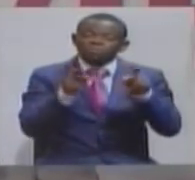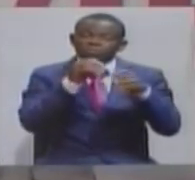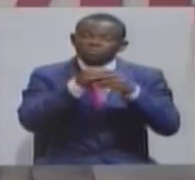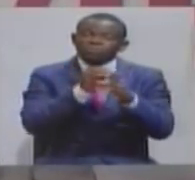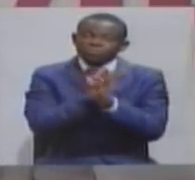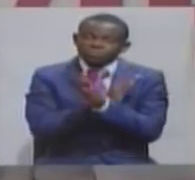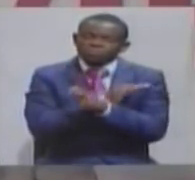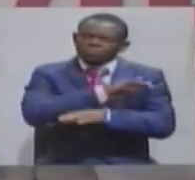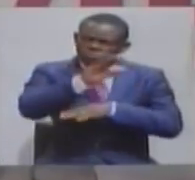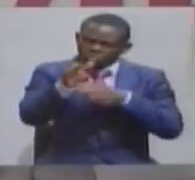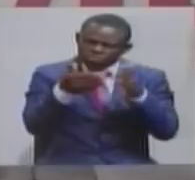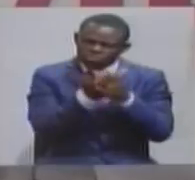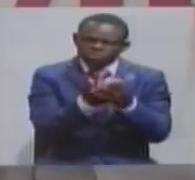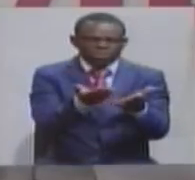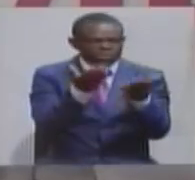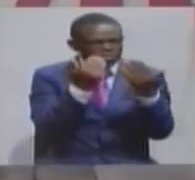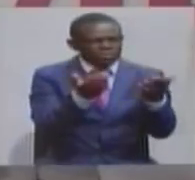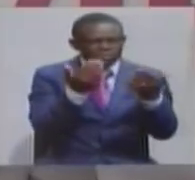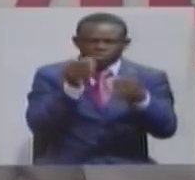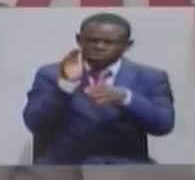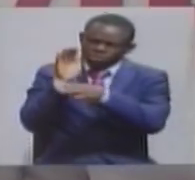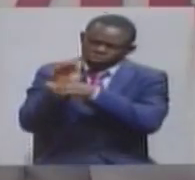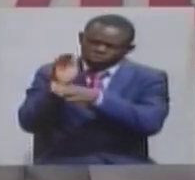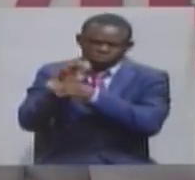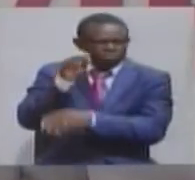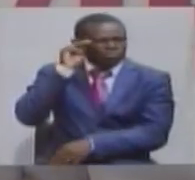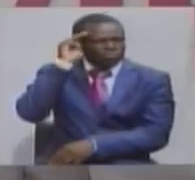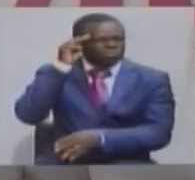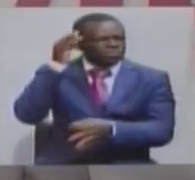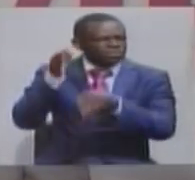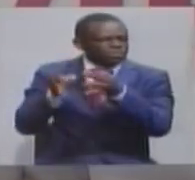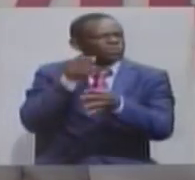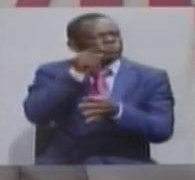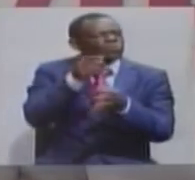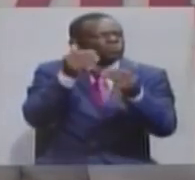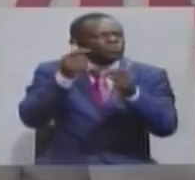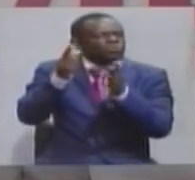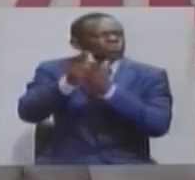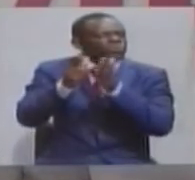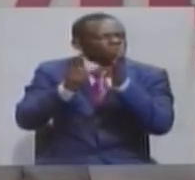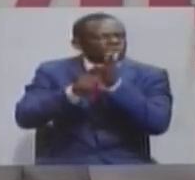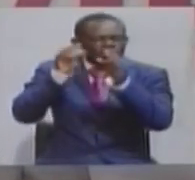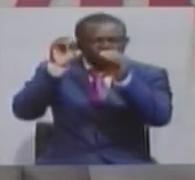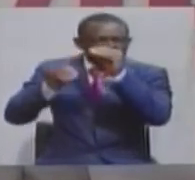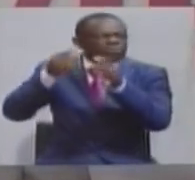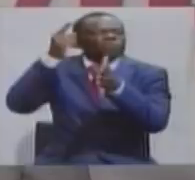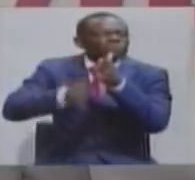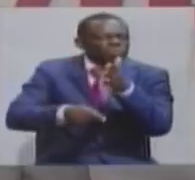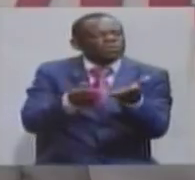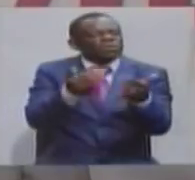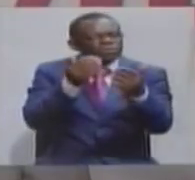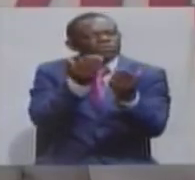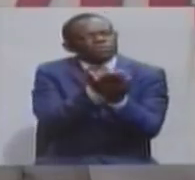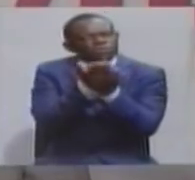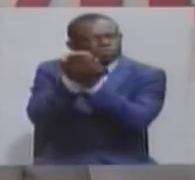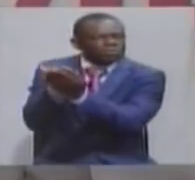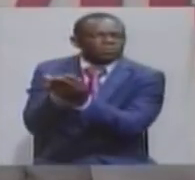made submissions to Ministry of Justice. UPND didn't make any submission, not a single submission. They